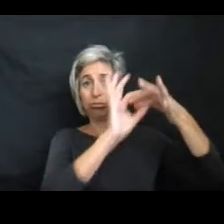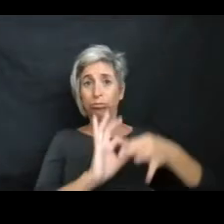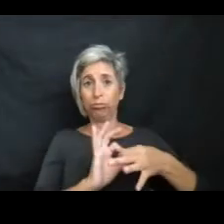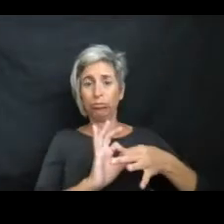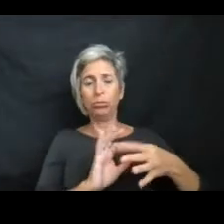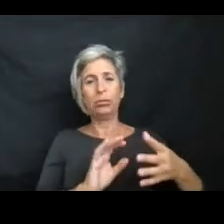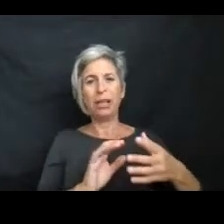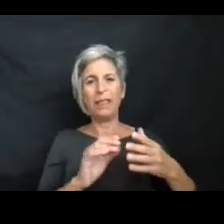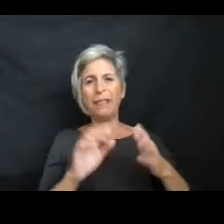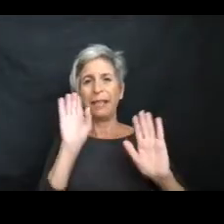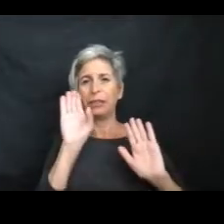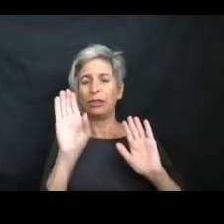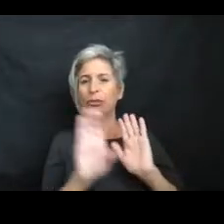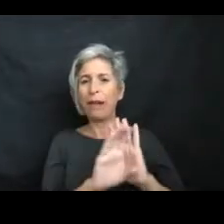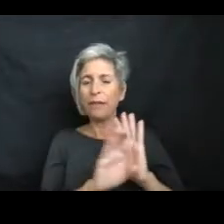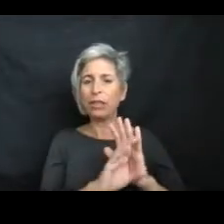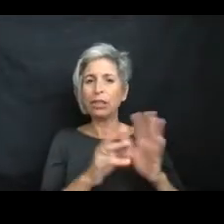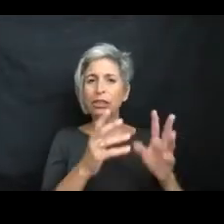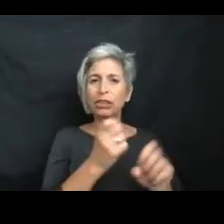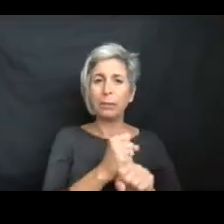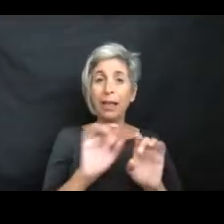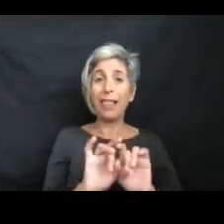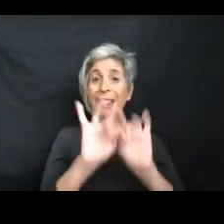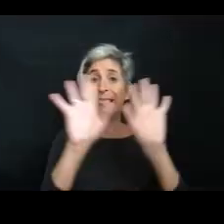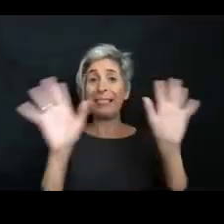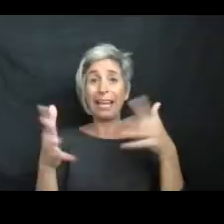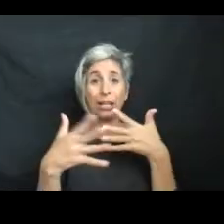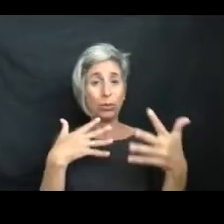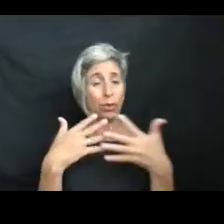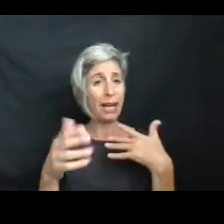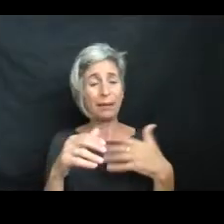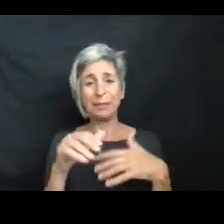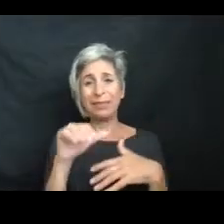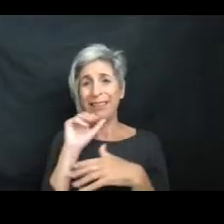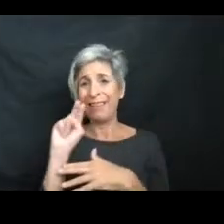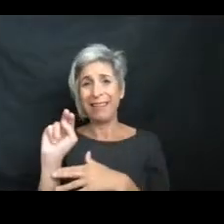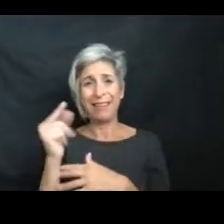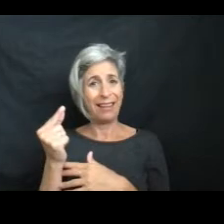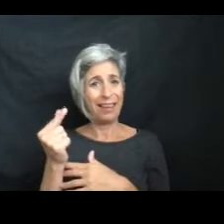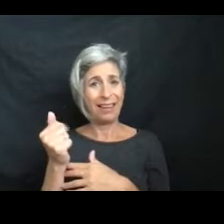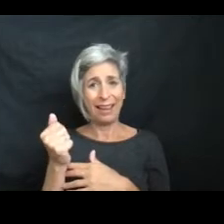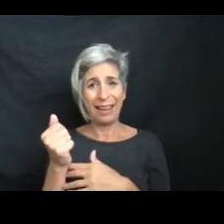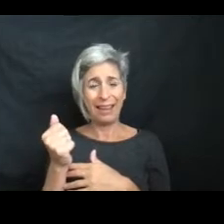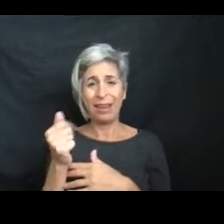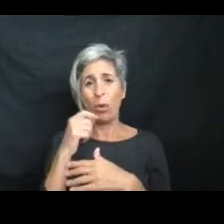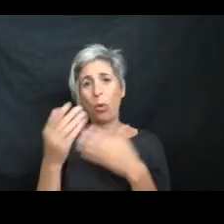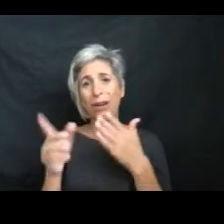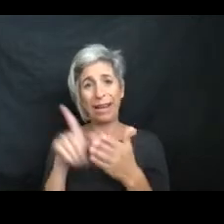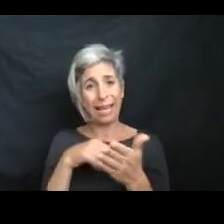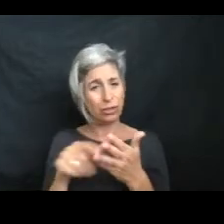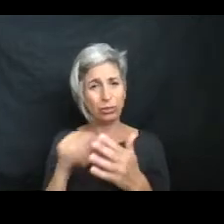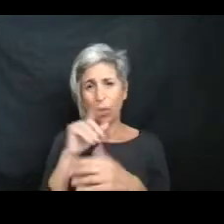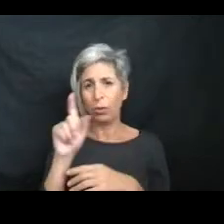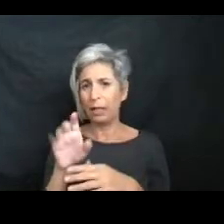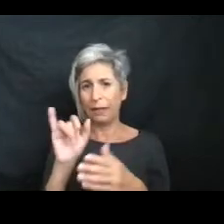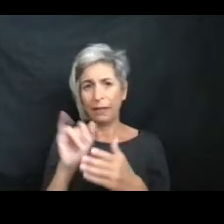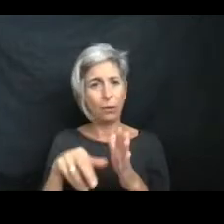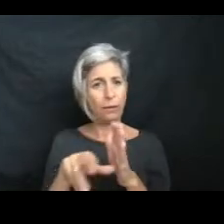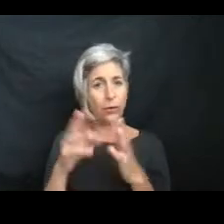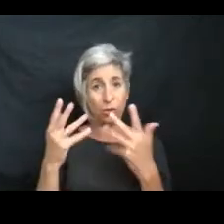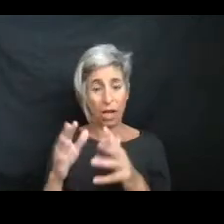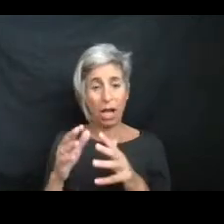graphical summary. This light gray is not applicable or canceled. You don't need that review done.